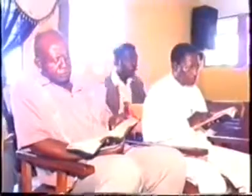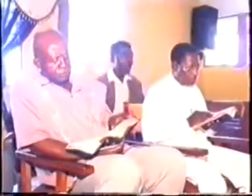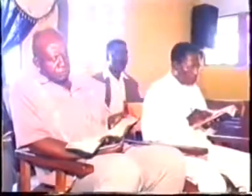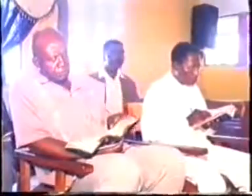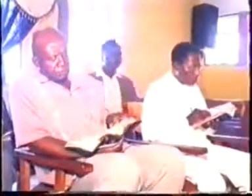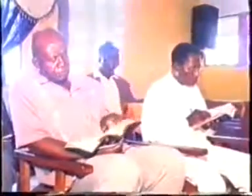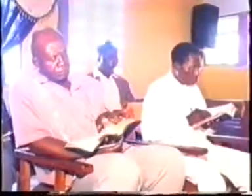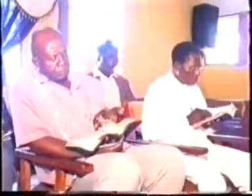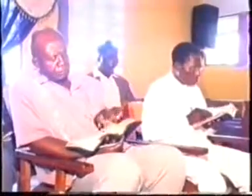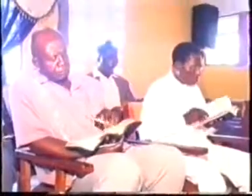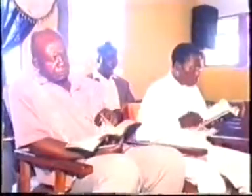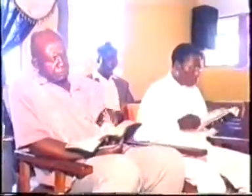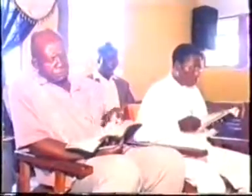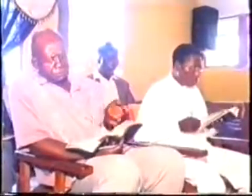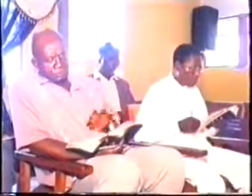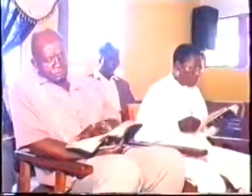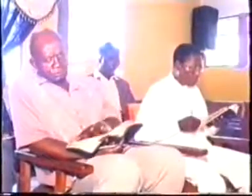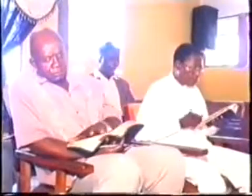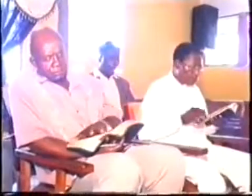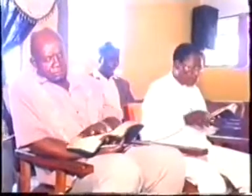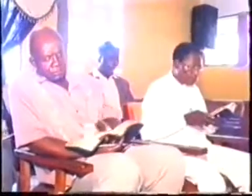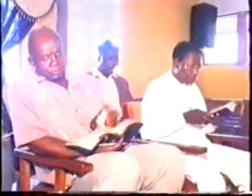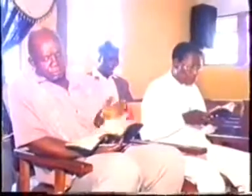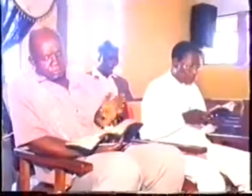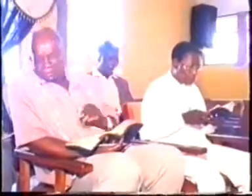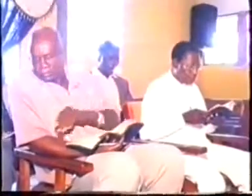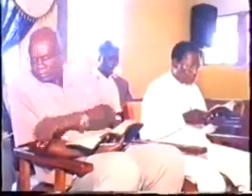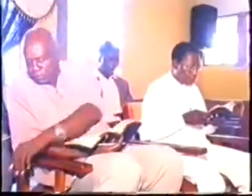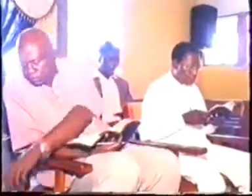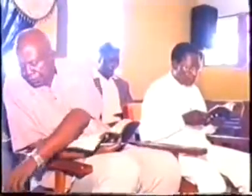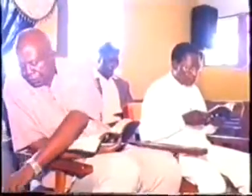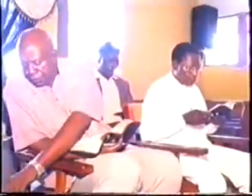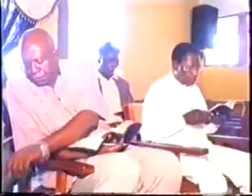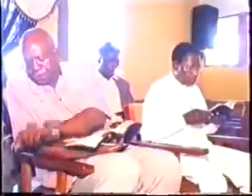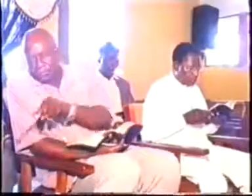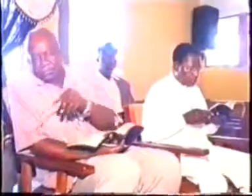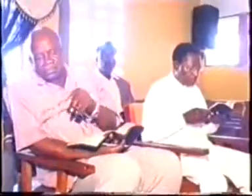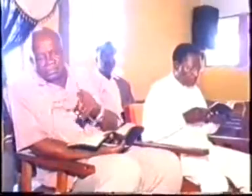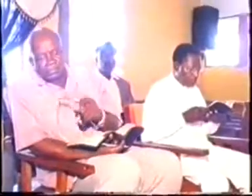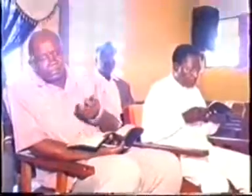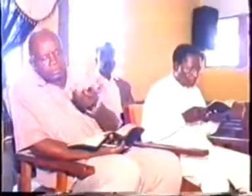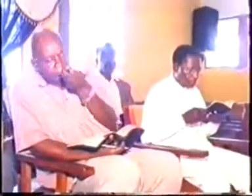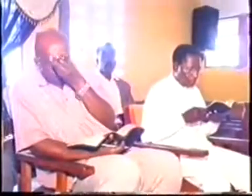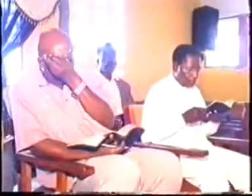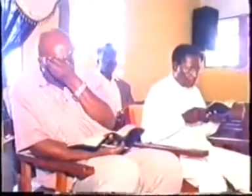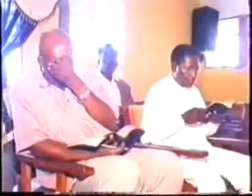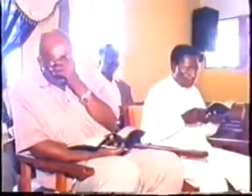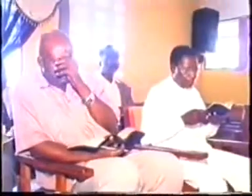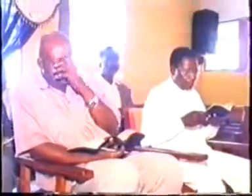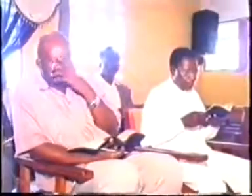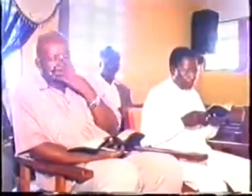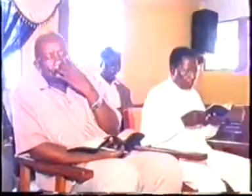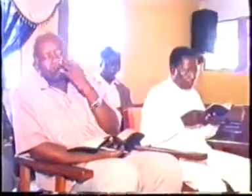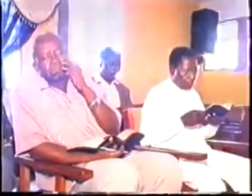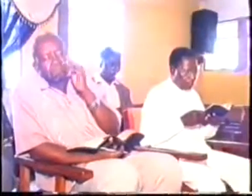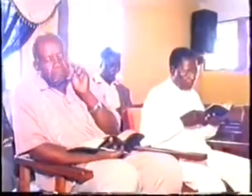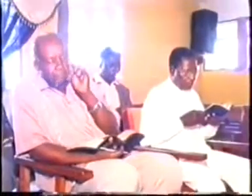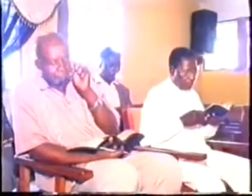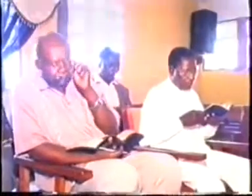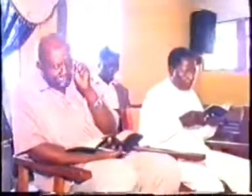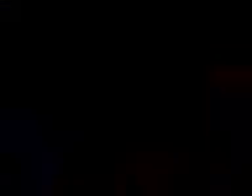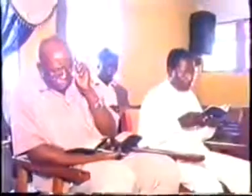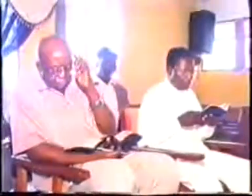church, I'm going to catch now, sir. Malachi, chapter 1, a catcher, Israel for said. All more person about for the ammonia and copper